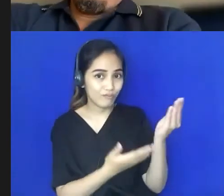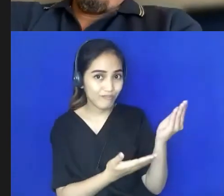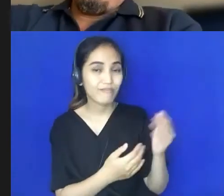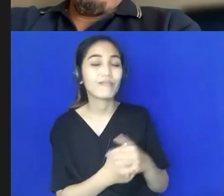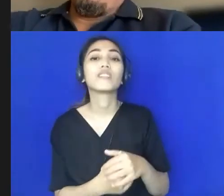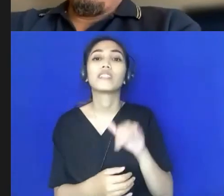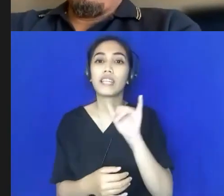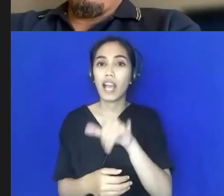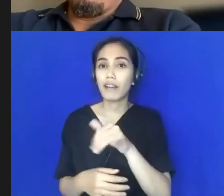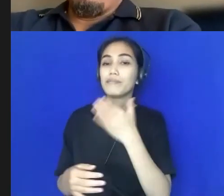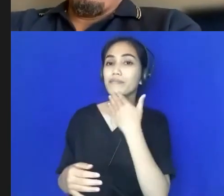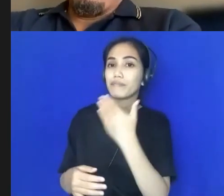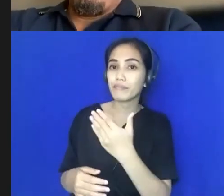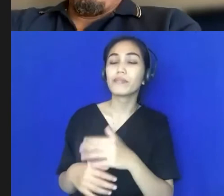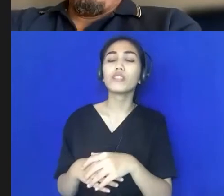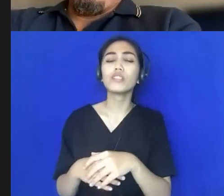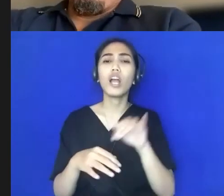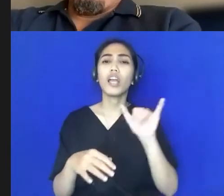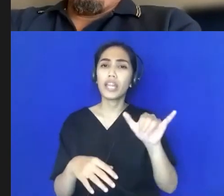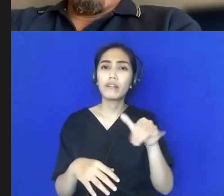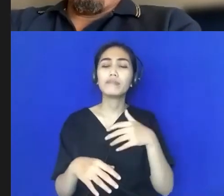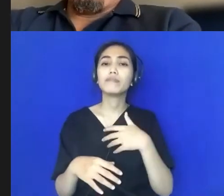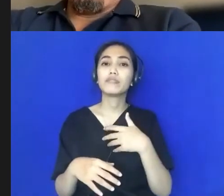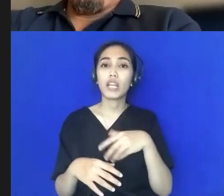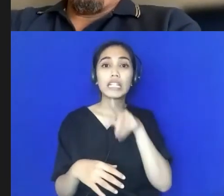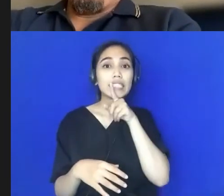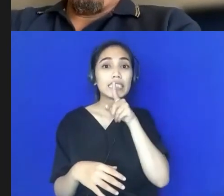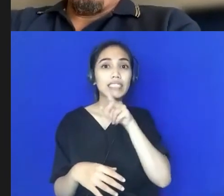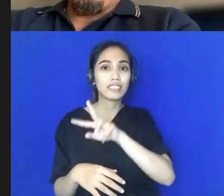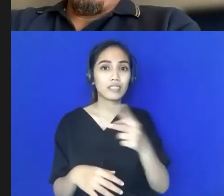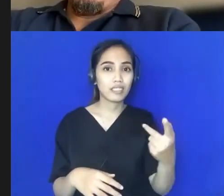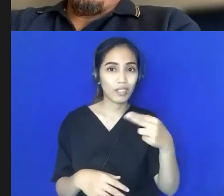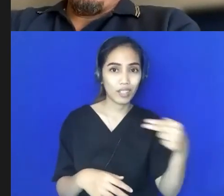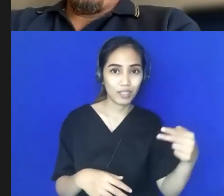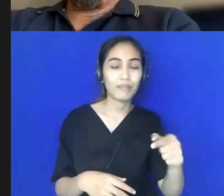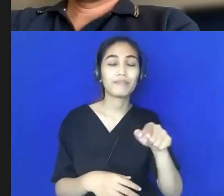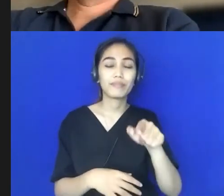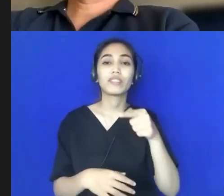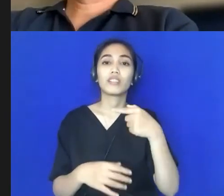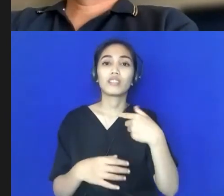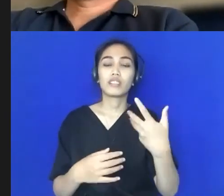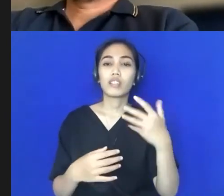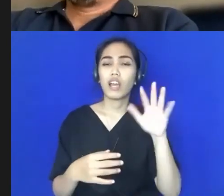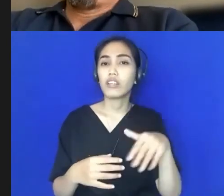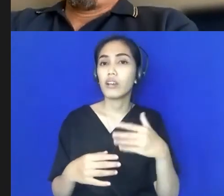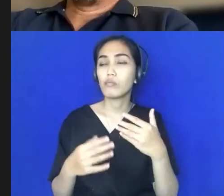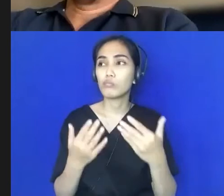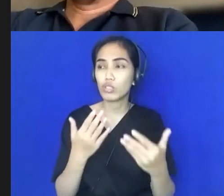Yes, thanks. So yeah, I mean, I agree too that you can't just have nutrition-specific